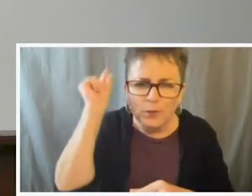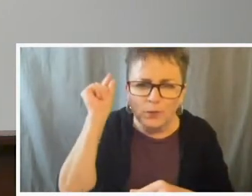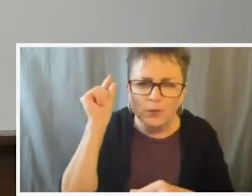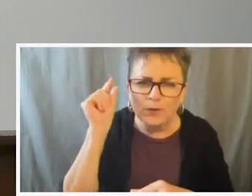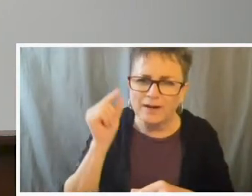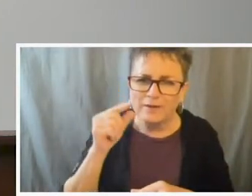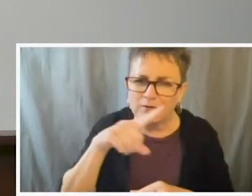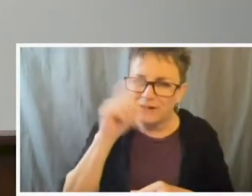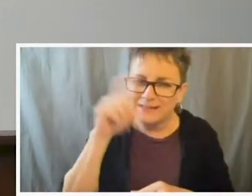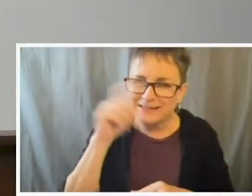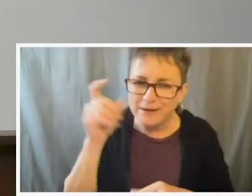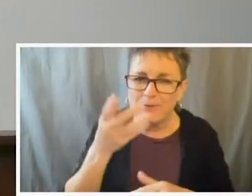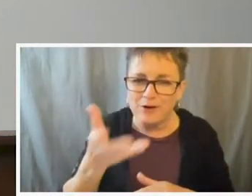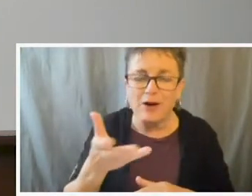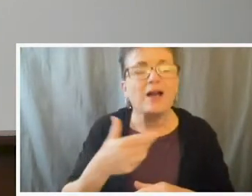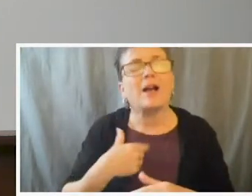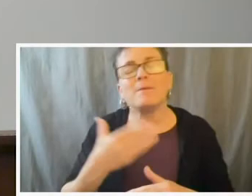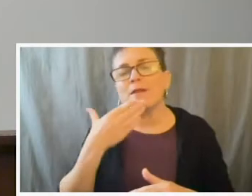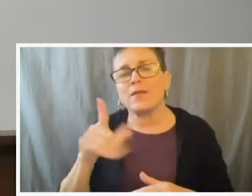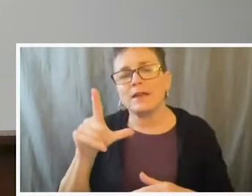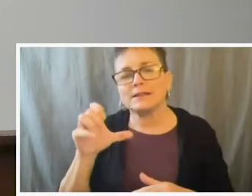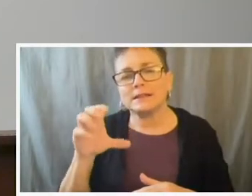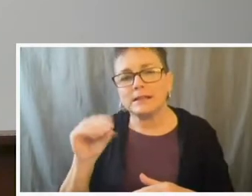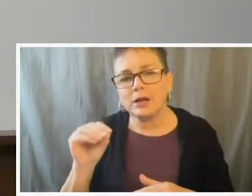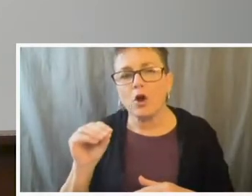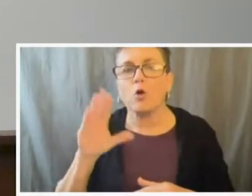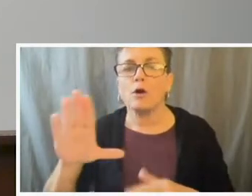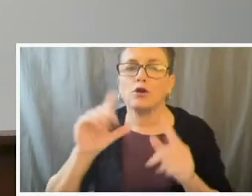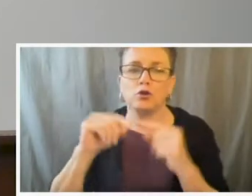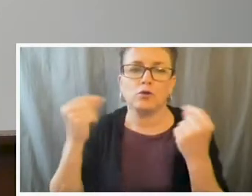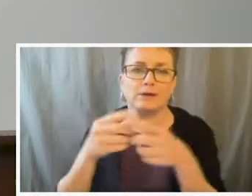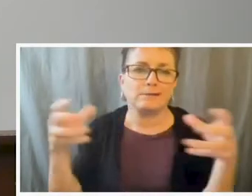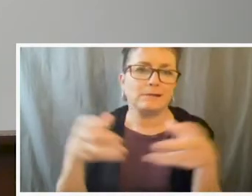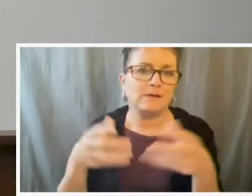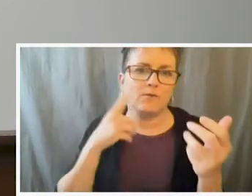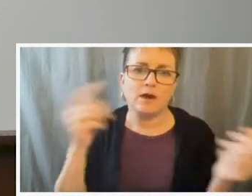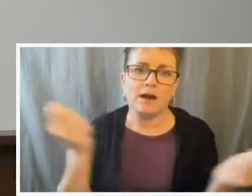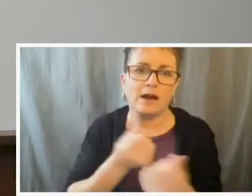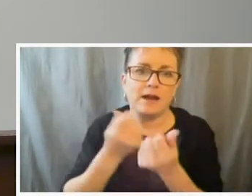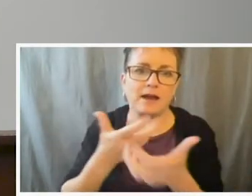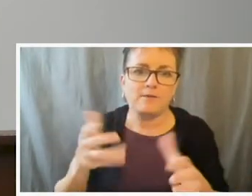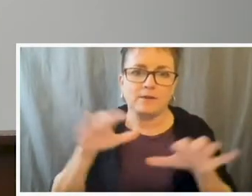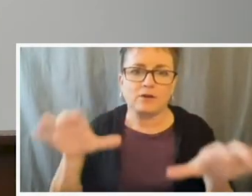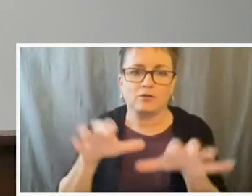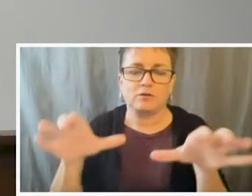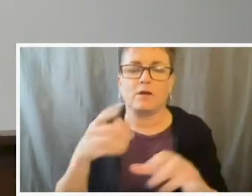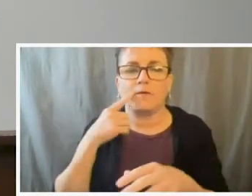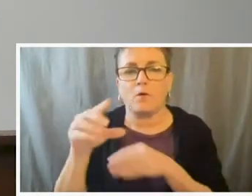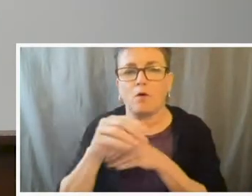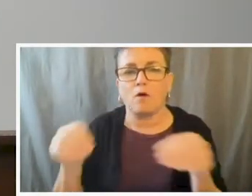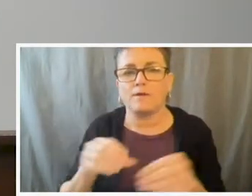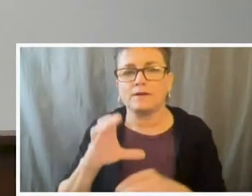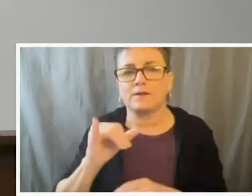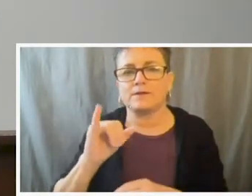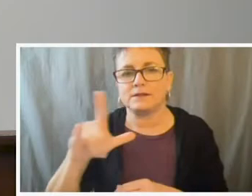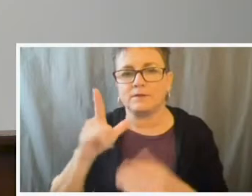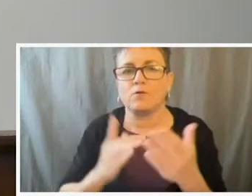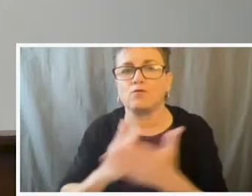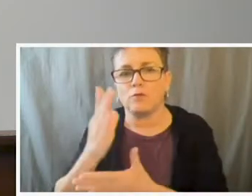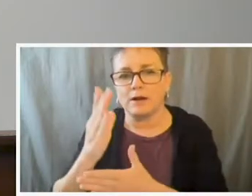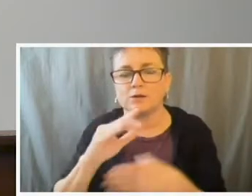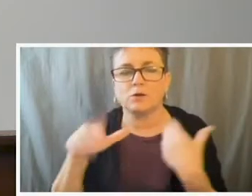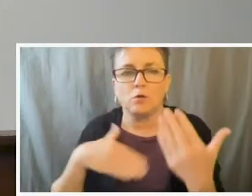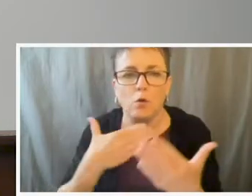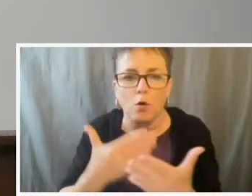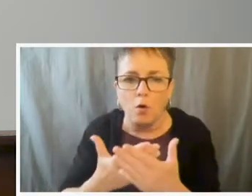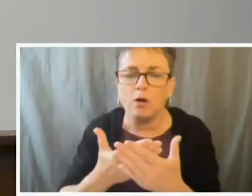Thanks really for Leo, for you and the entire team, for all you've done for, the Office of Civil Rights, all the D&I initiatives.